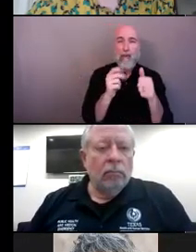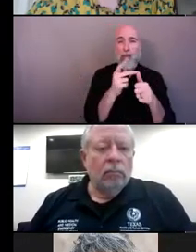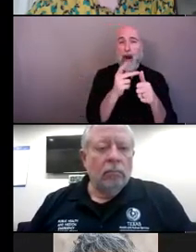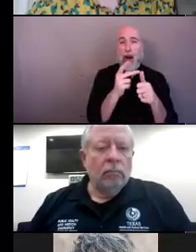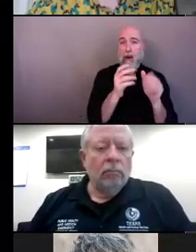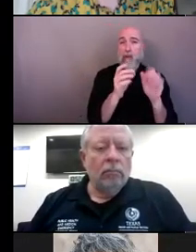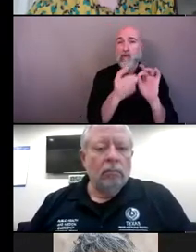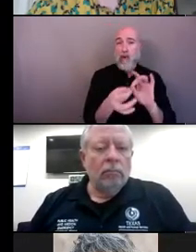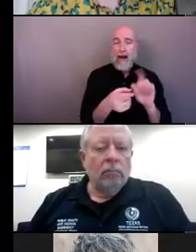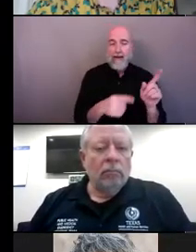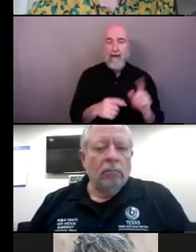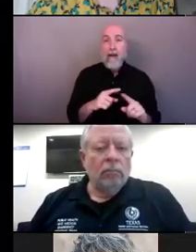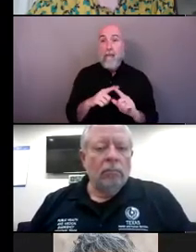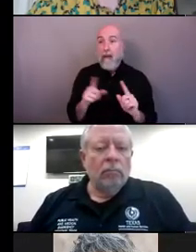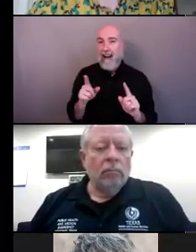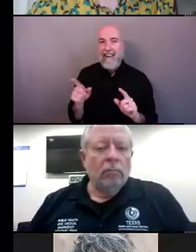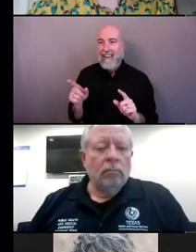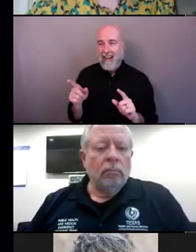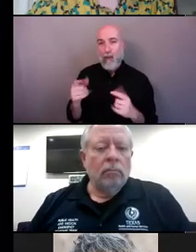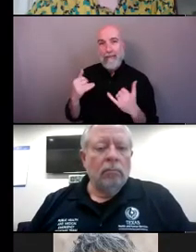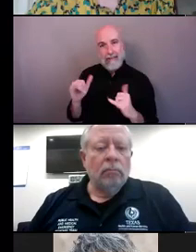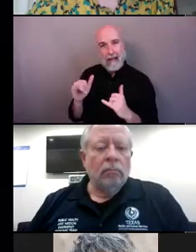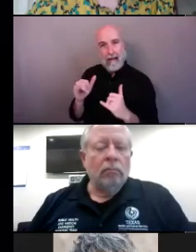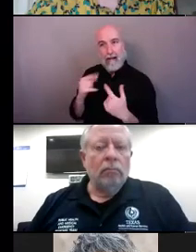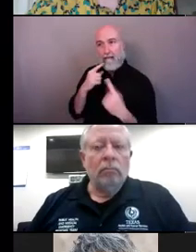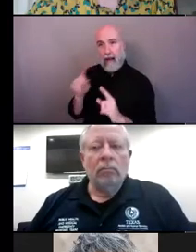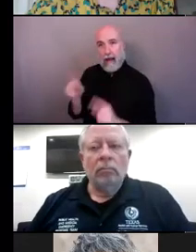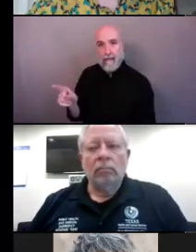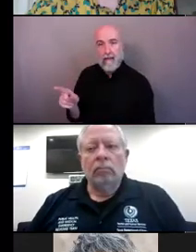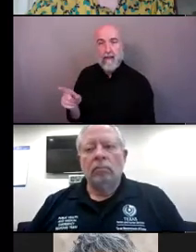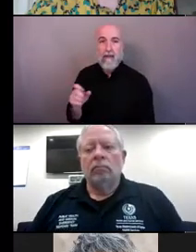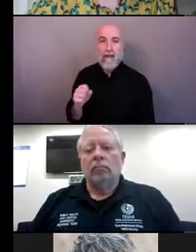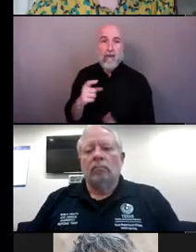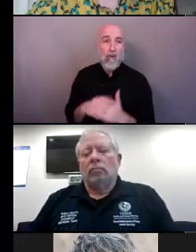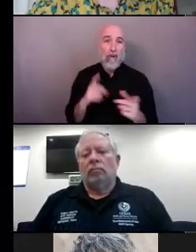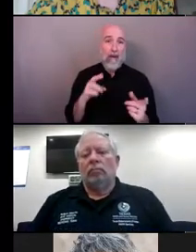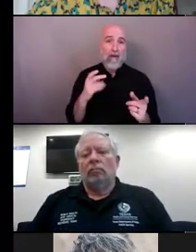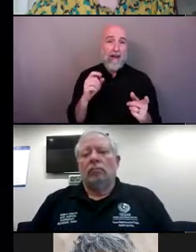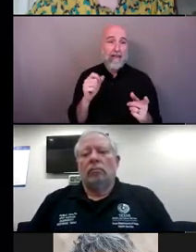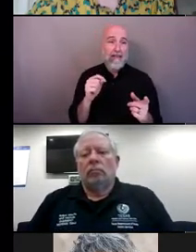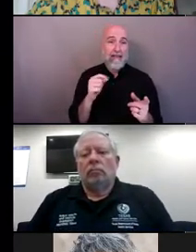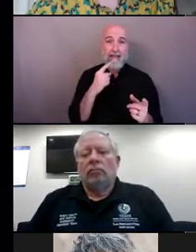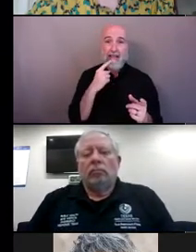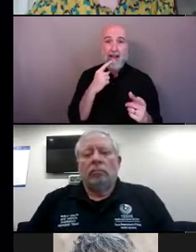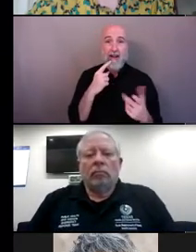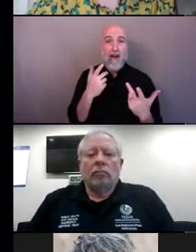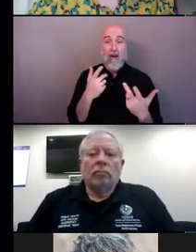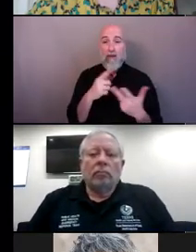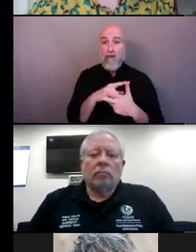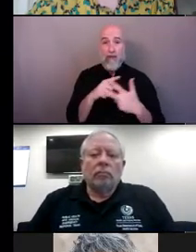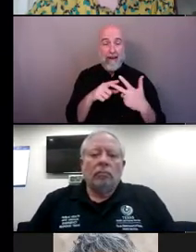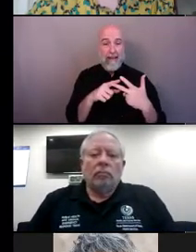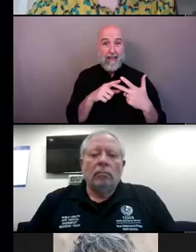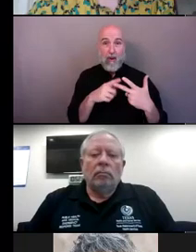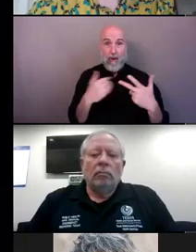in the U.S., but it was still effective. So as Dr. Hellerstedt said, the 3 vaccines that are out, those